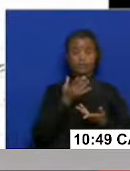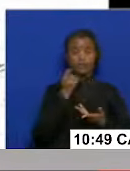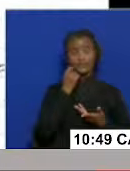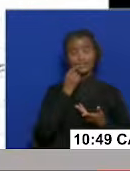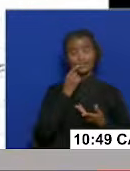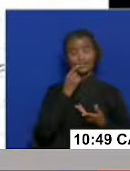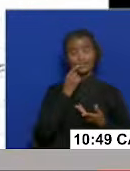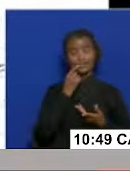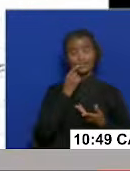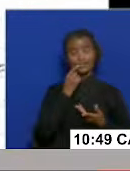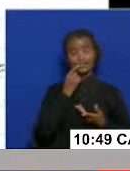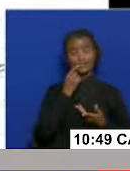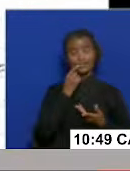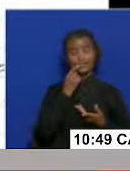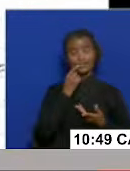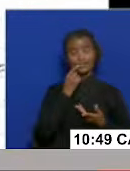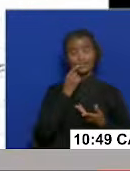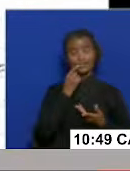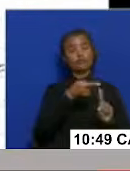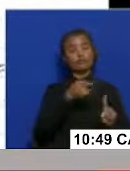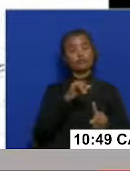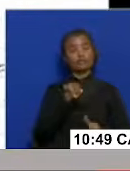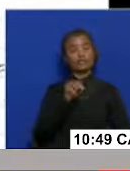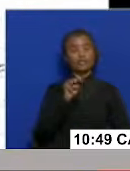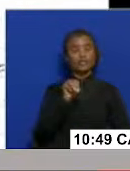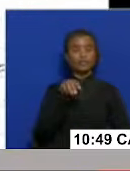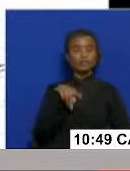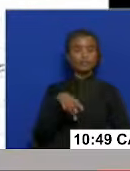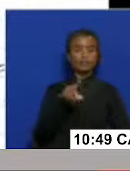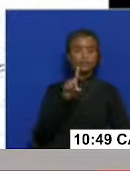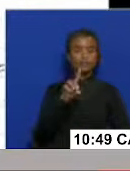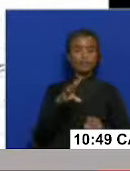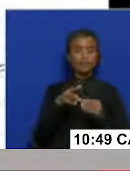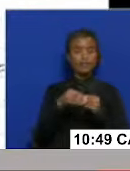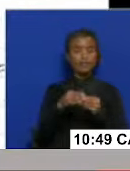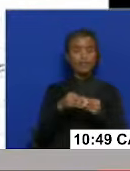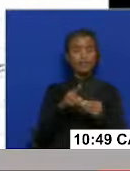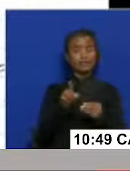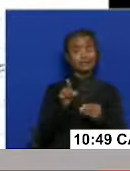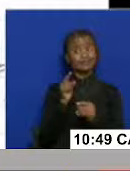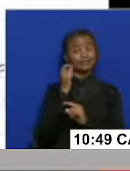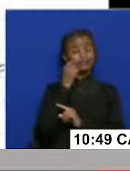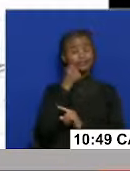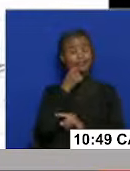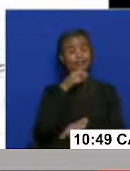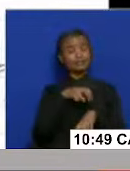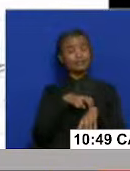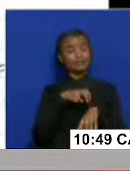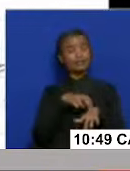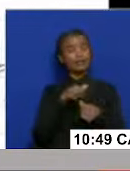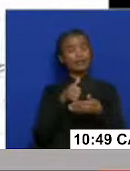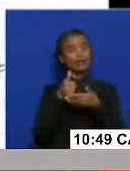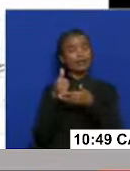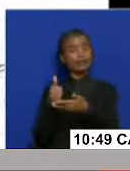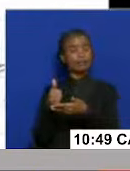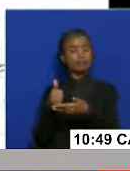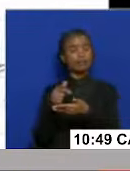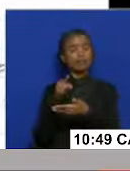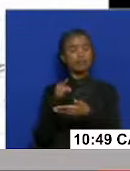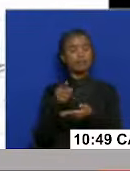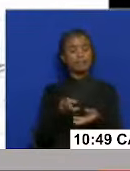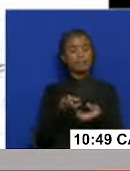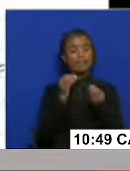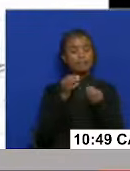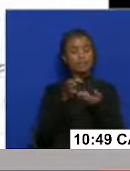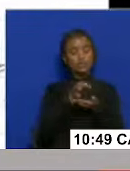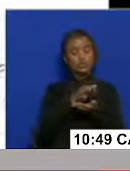member who needed assistance with recovery of stones in Rosebank. Do you see that?